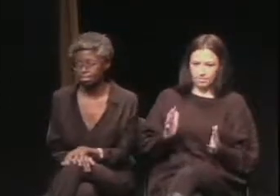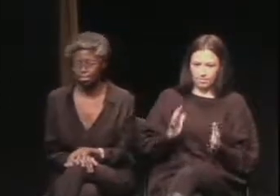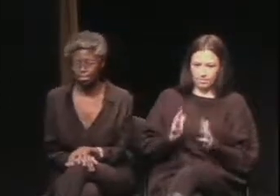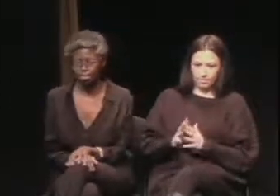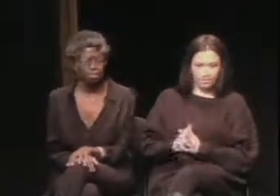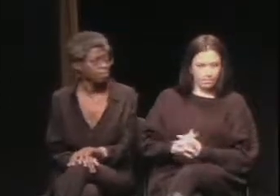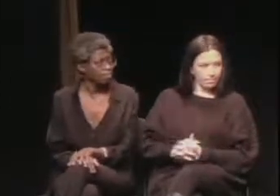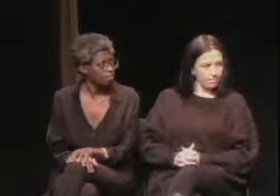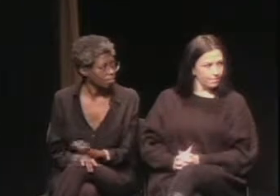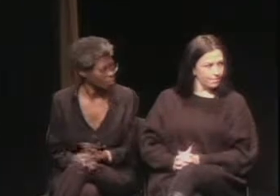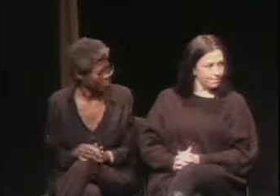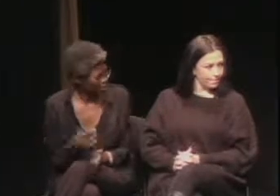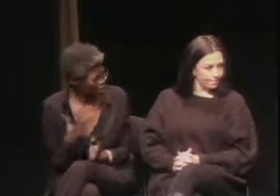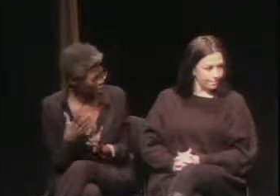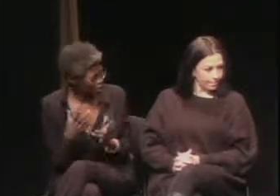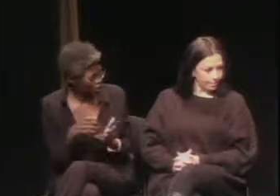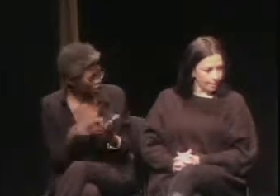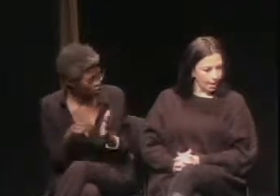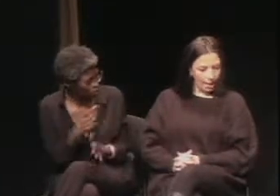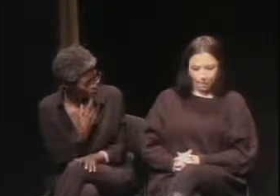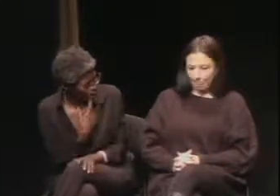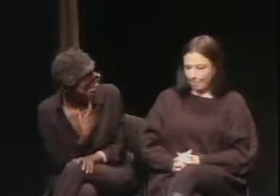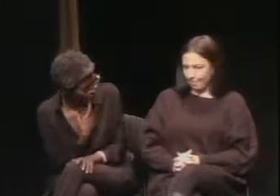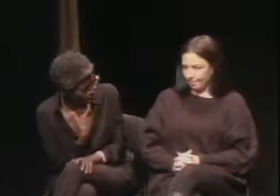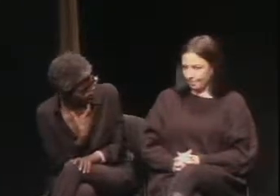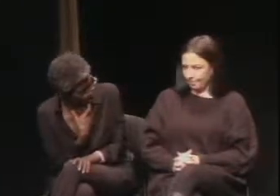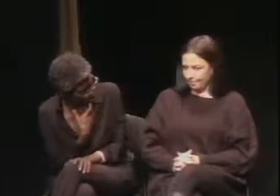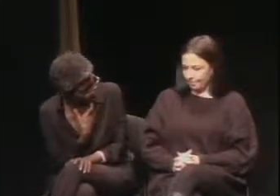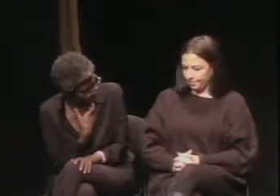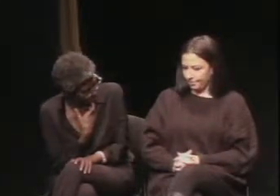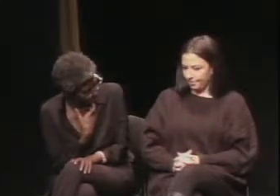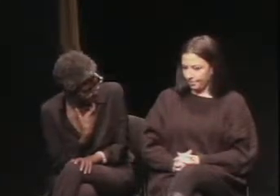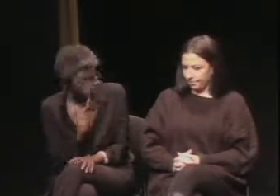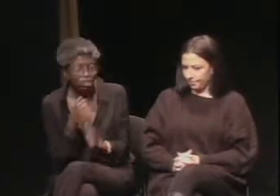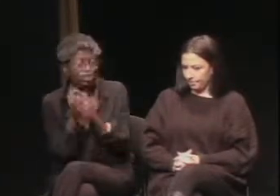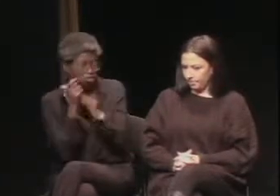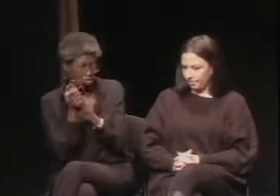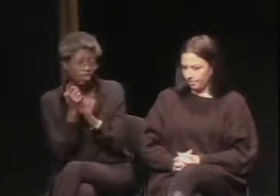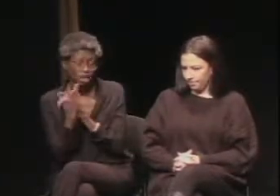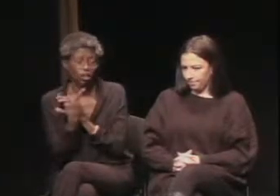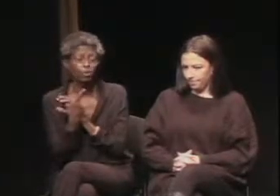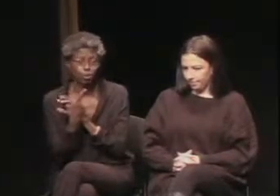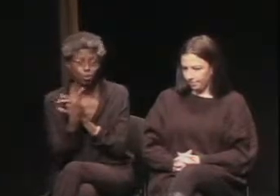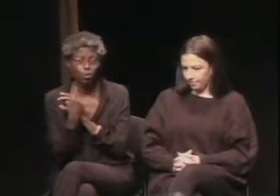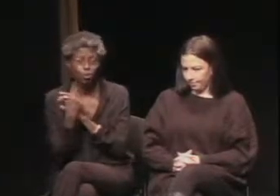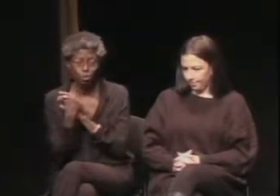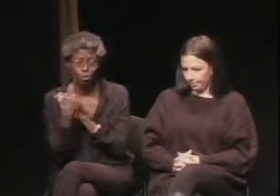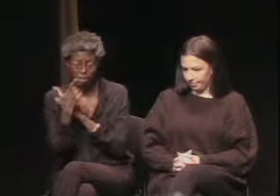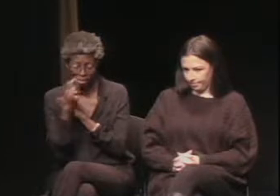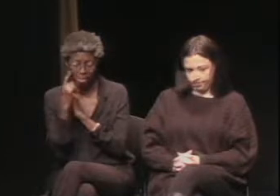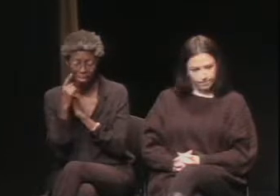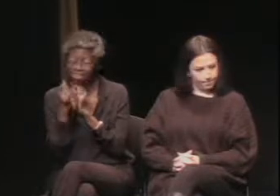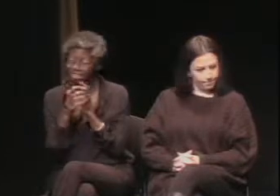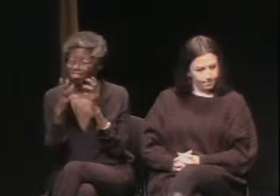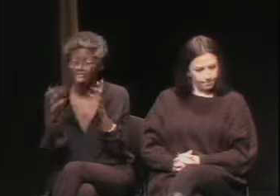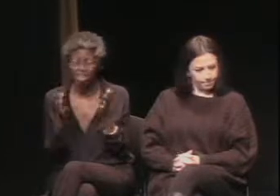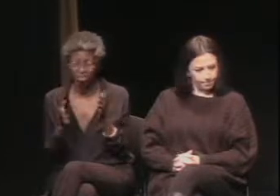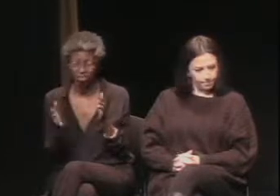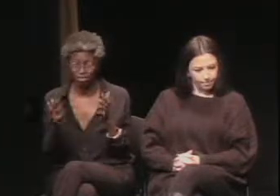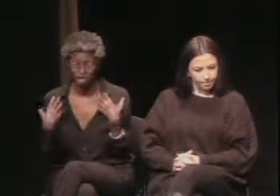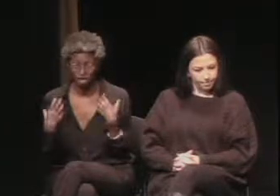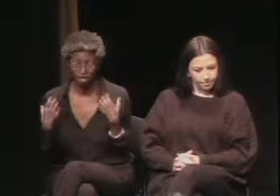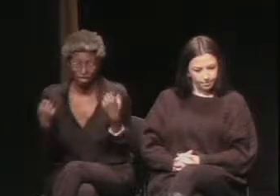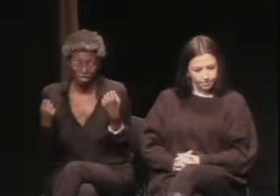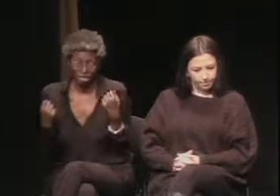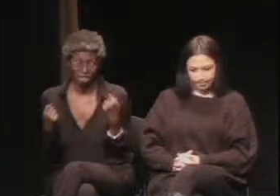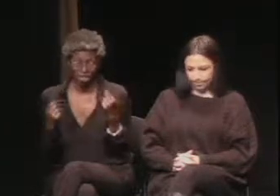I do want to say thank you to her for just congratulating you. And it takes a lot of courage to make this and